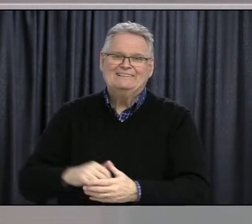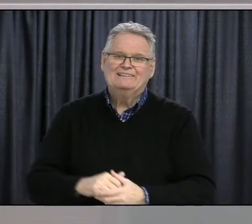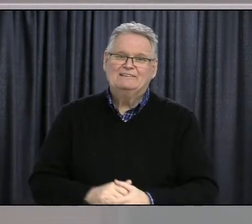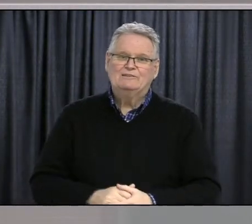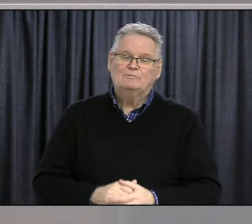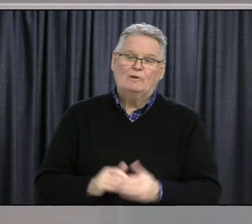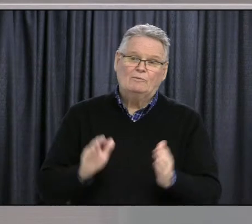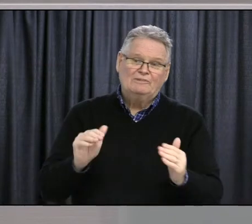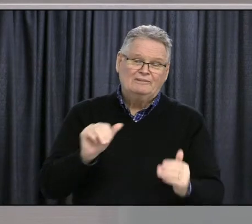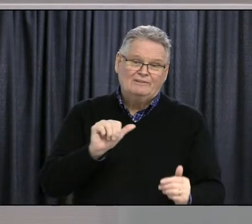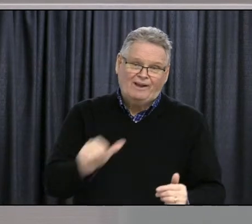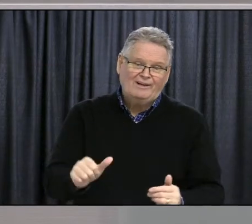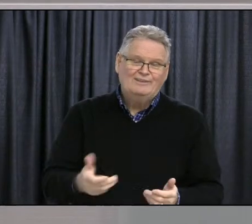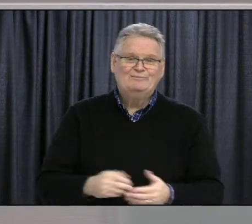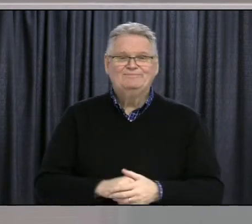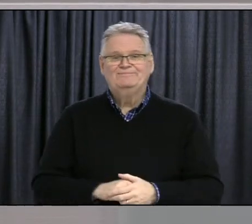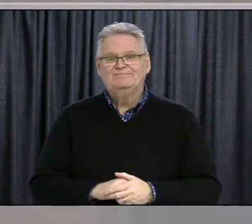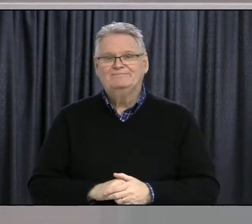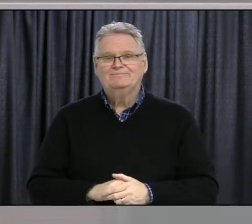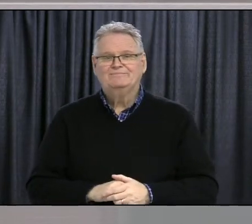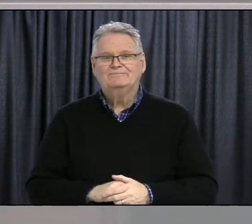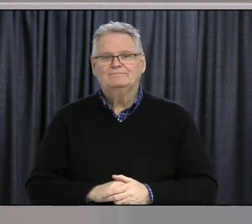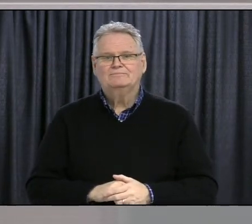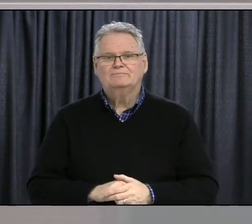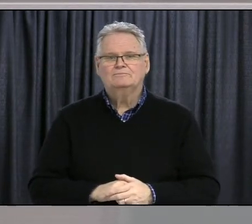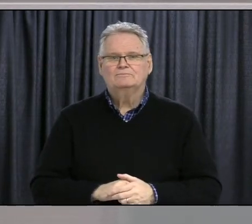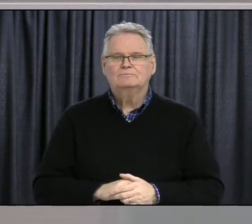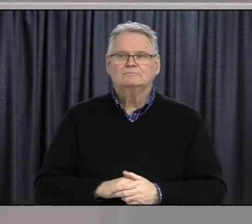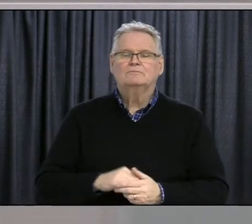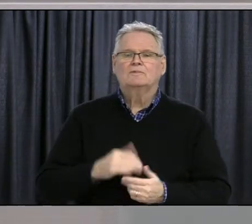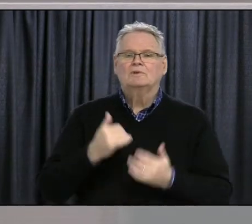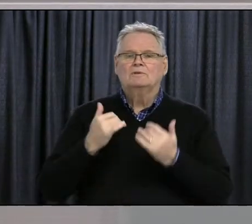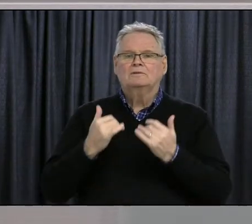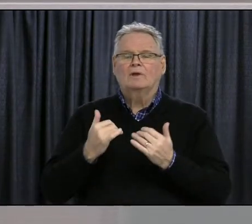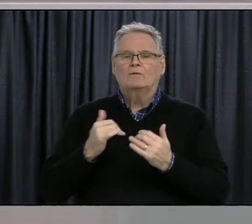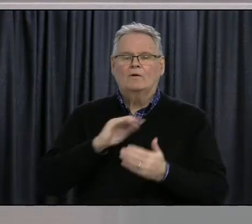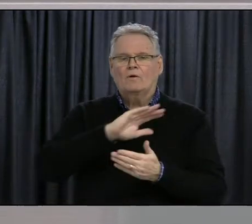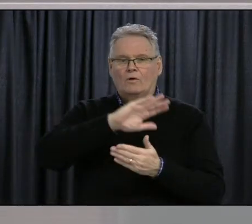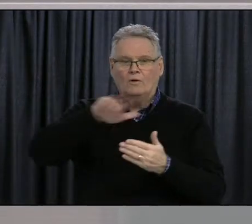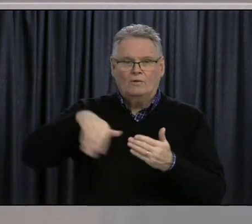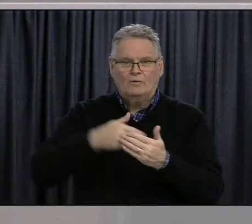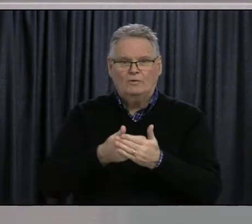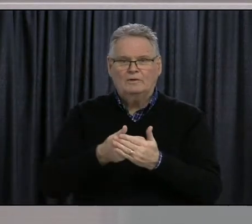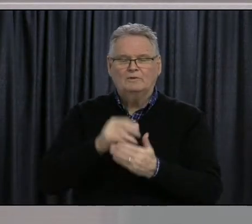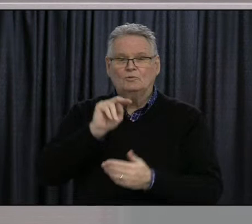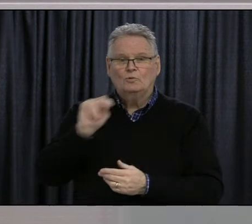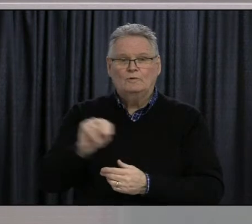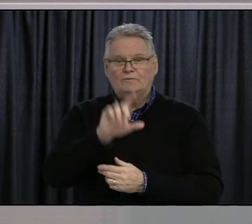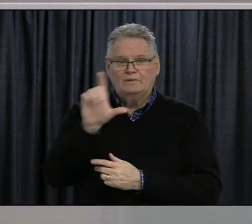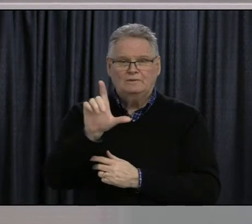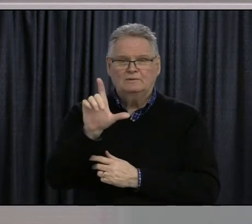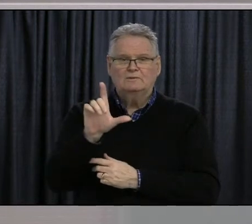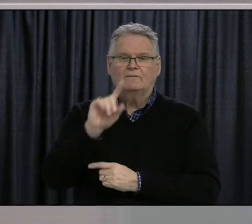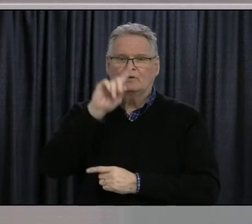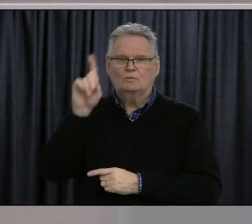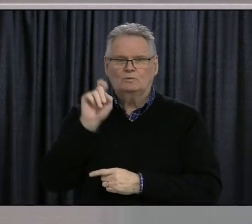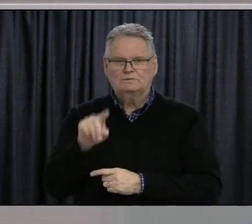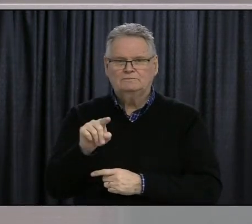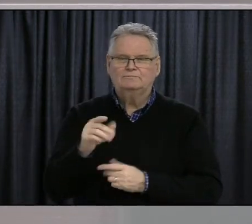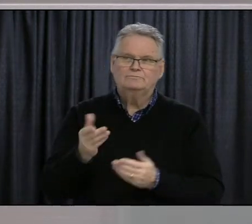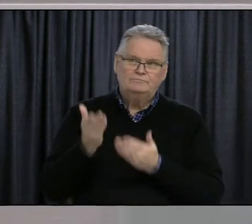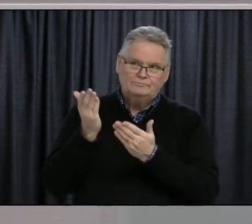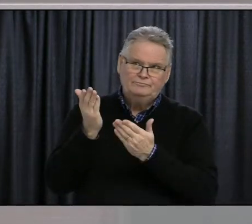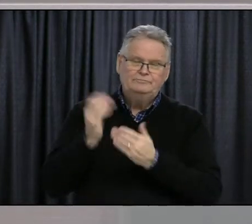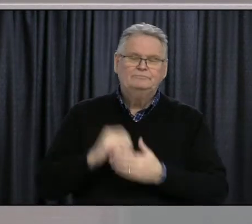questions are from Elizabeth Witten with All Newfoundland Labrador. Please go ahead. Thank you. When these non-FEU linked cases happen, how much